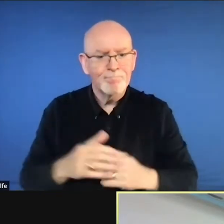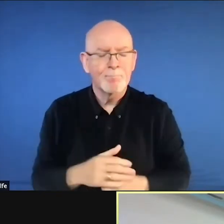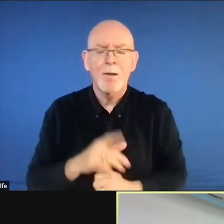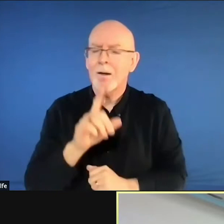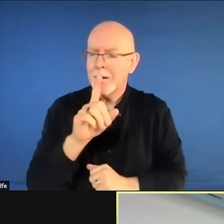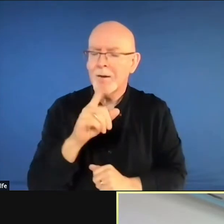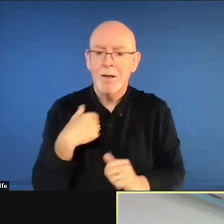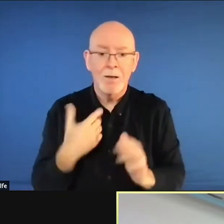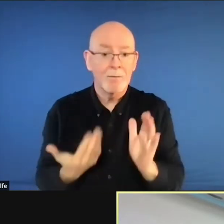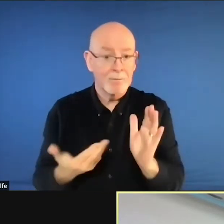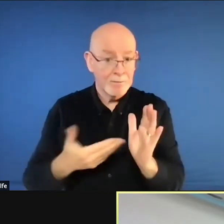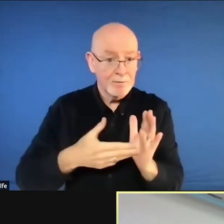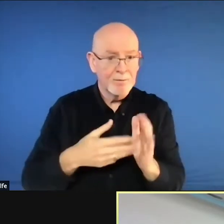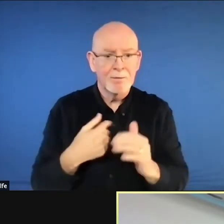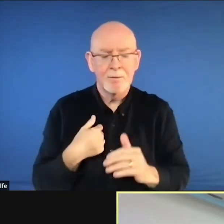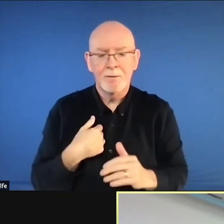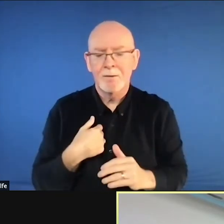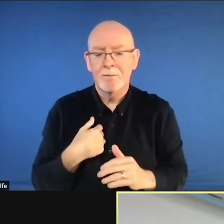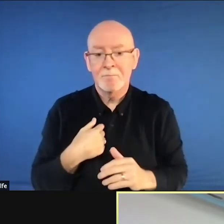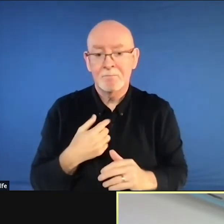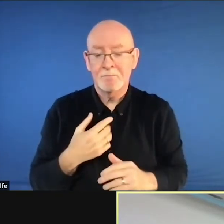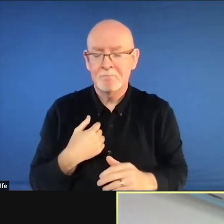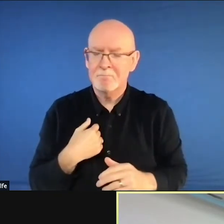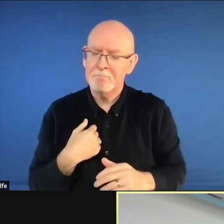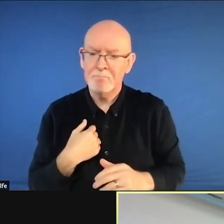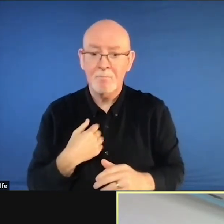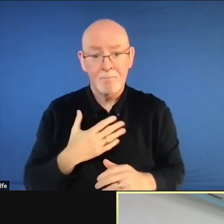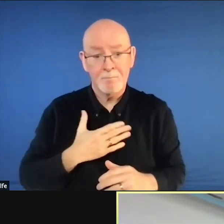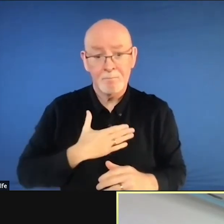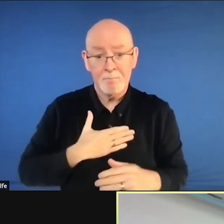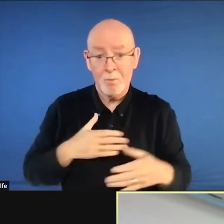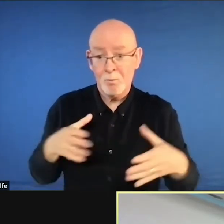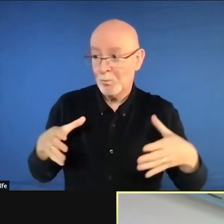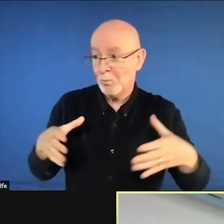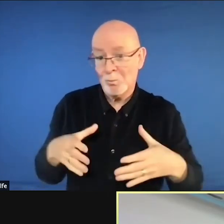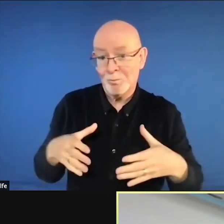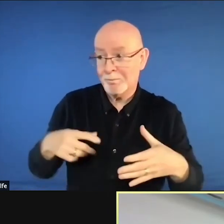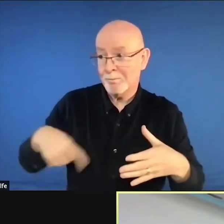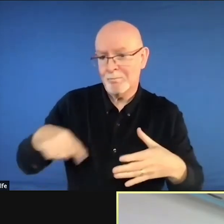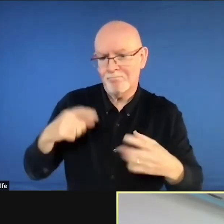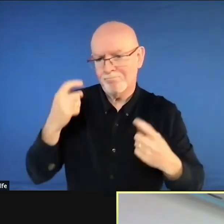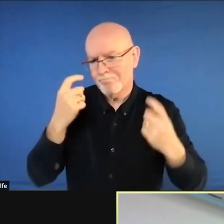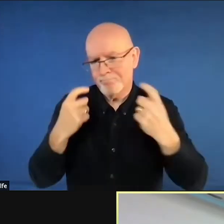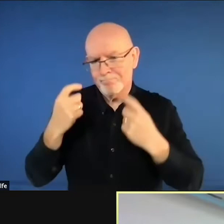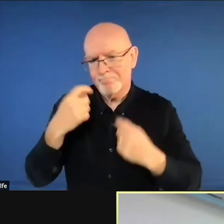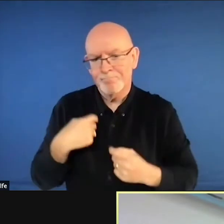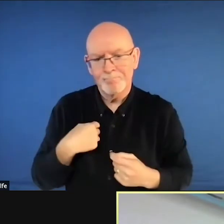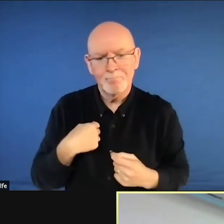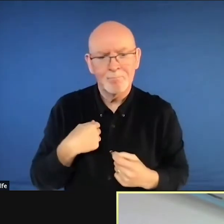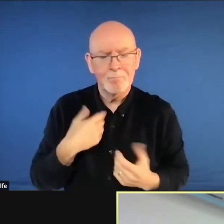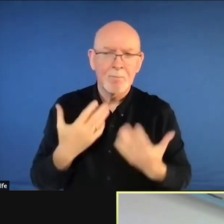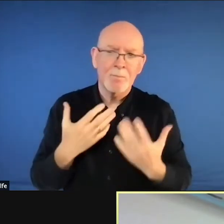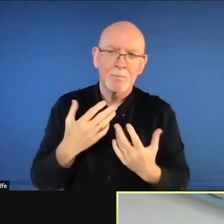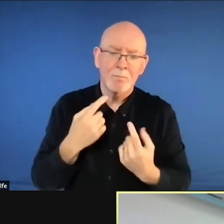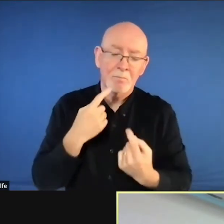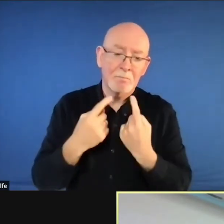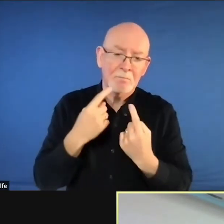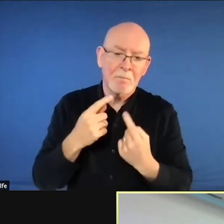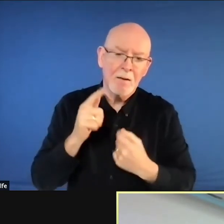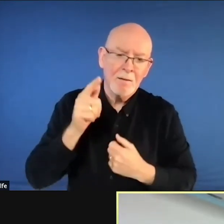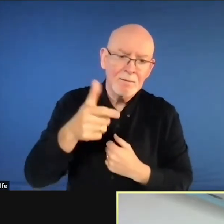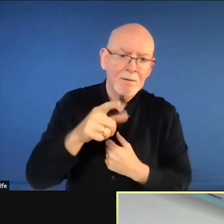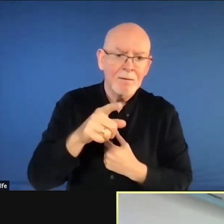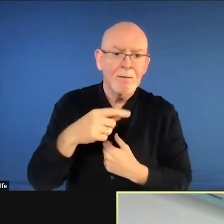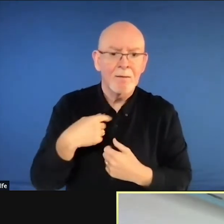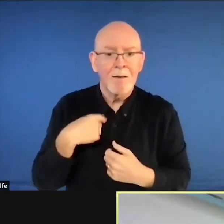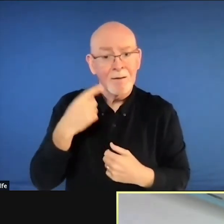the chance to talk about later, we think that even for this principle of competence,